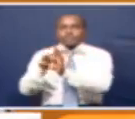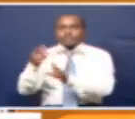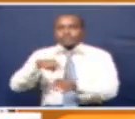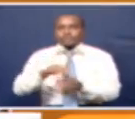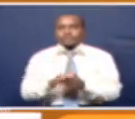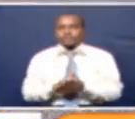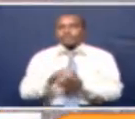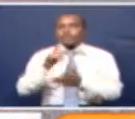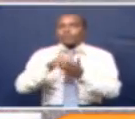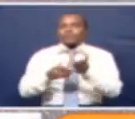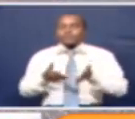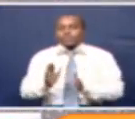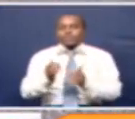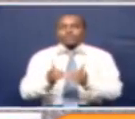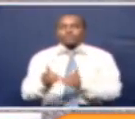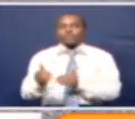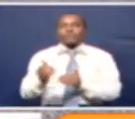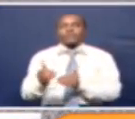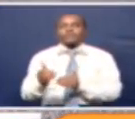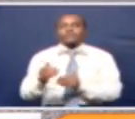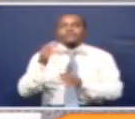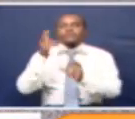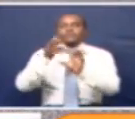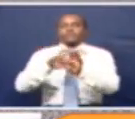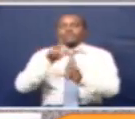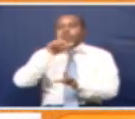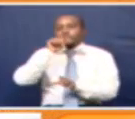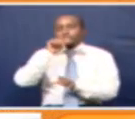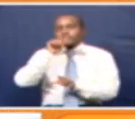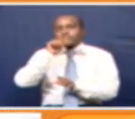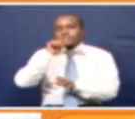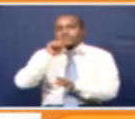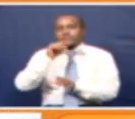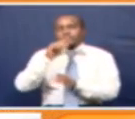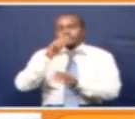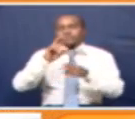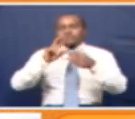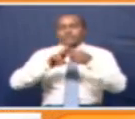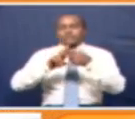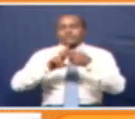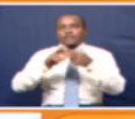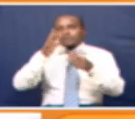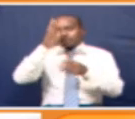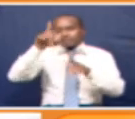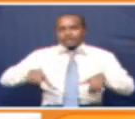be the way forward for Kenya? Join the conversation on Twitter using the hashtag SundayLive or text using the numbers